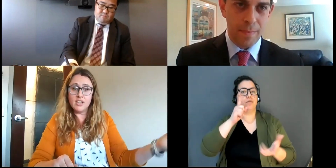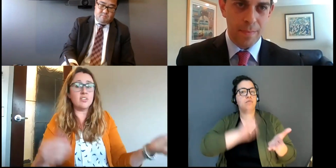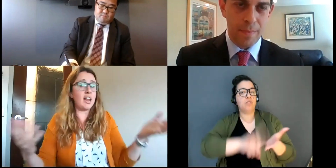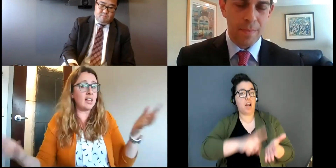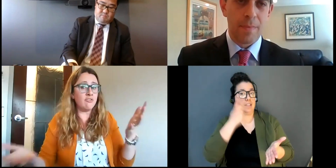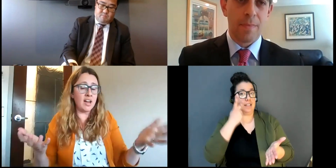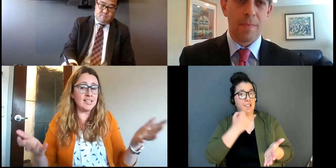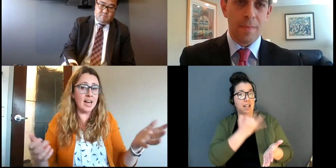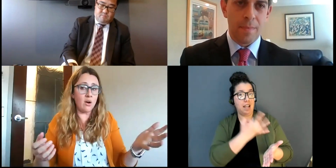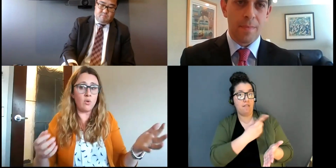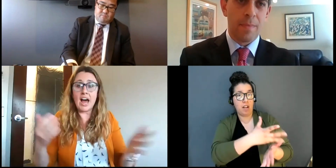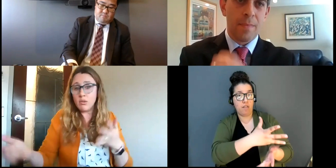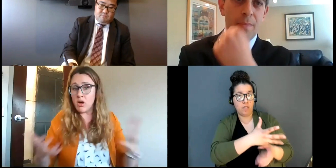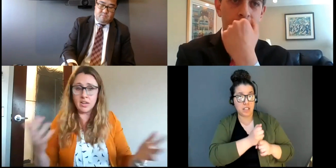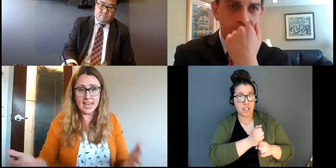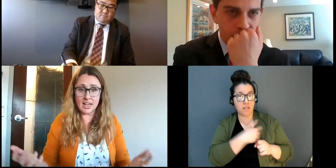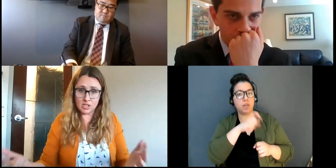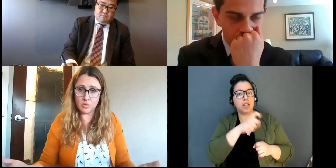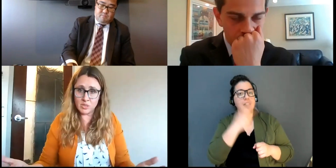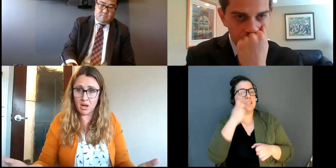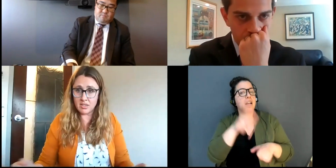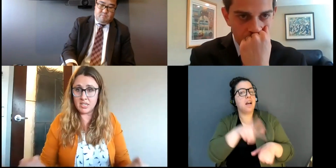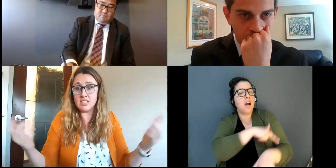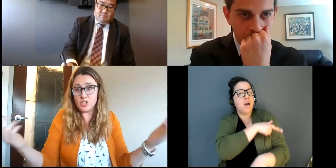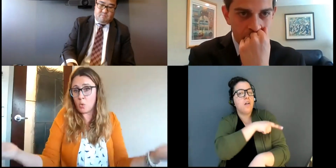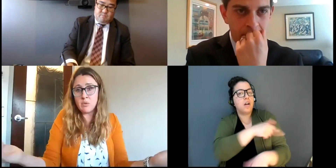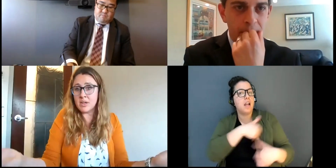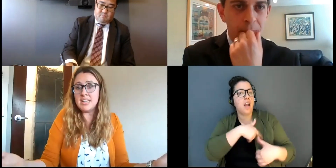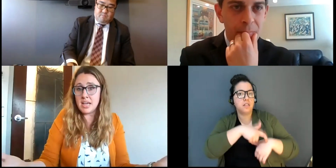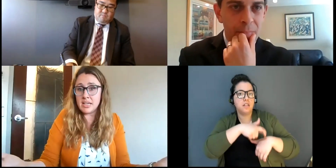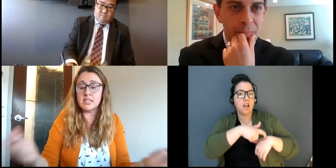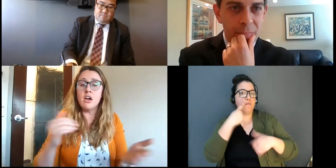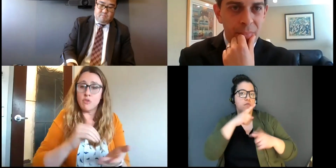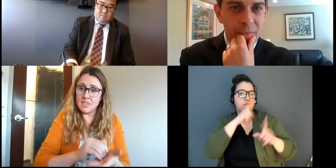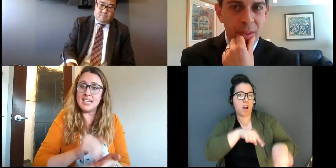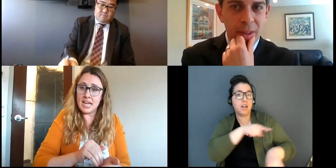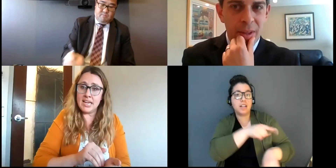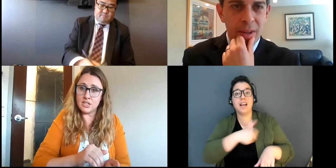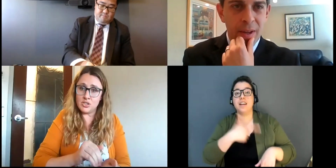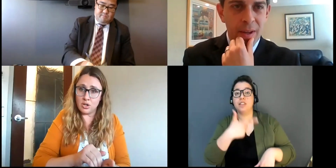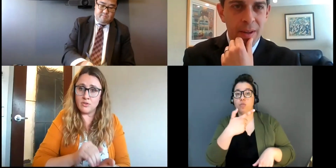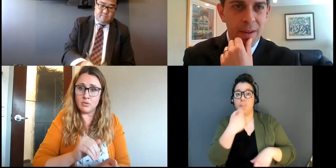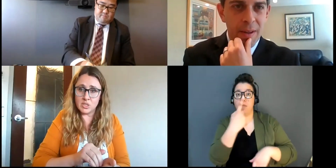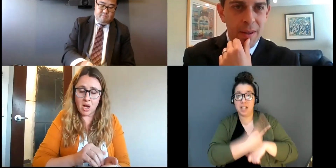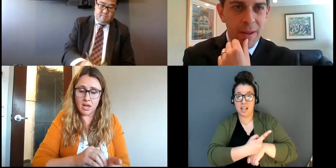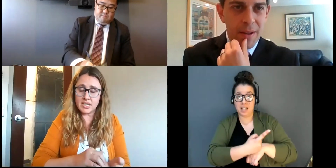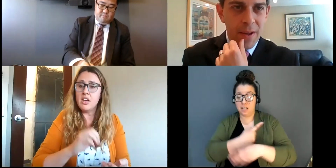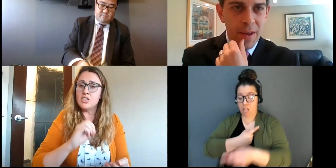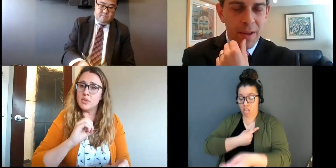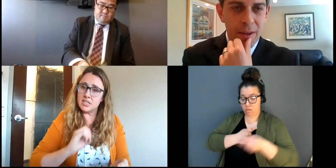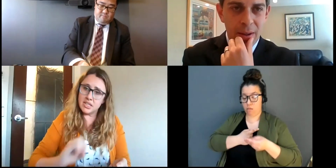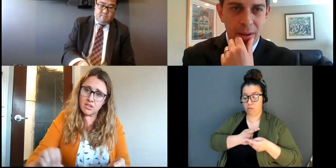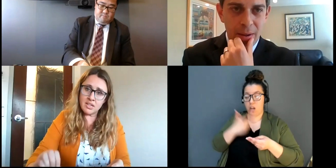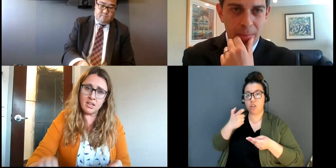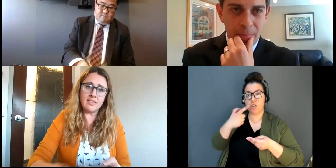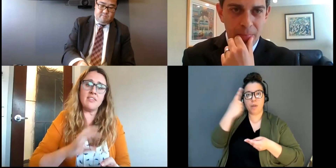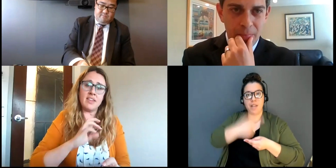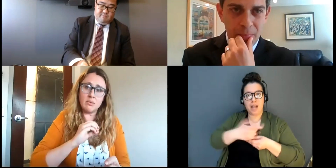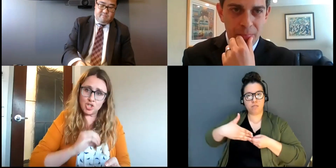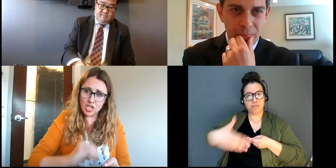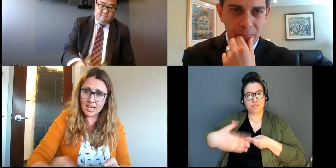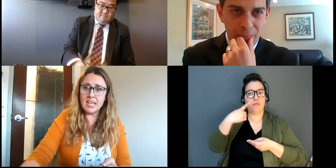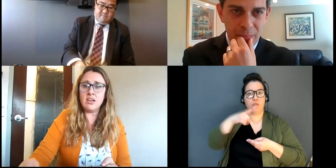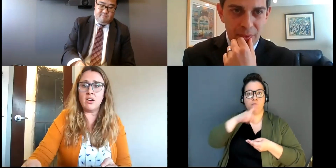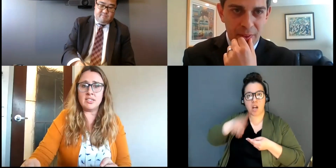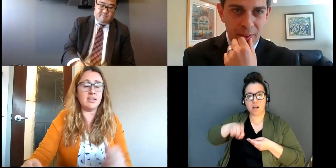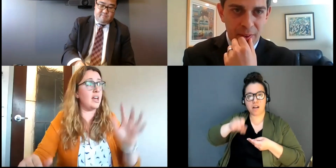that so that I can find out how long he has to respond. He has 21 days from the day he gets served to respond. So it's a little thing like that